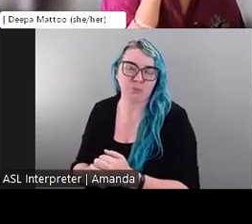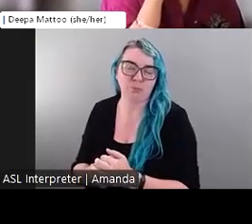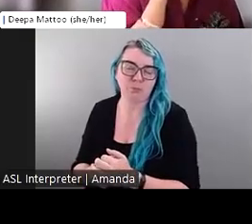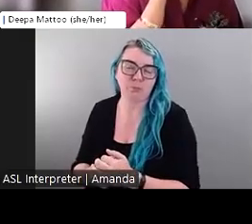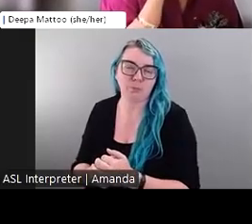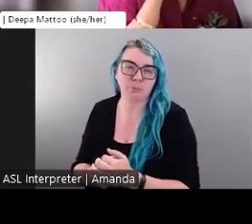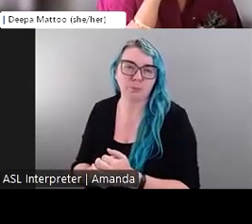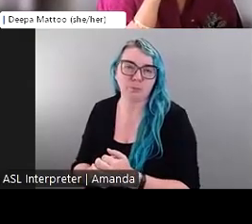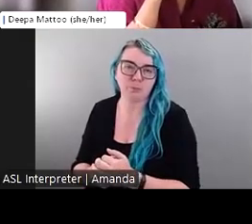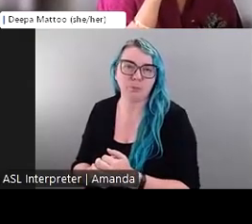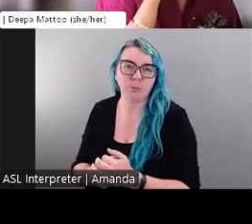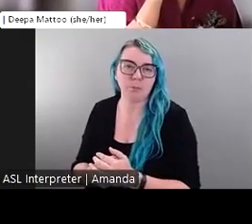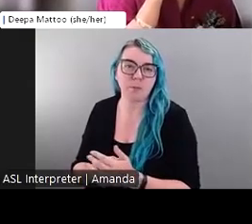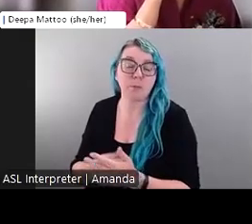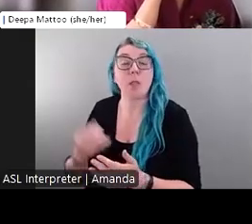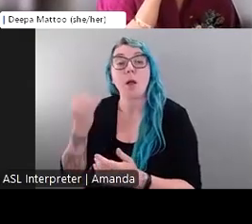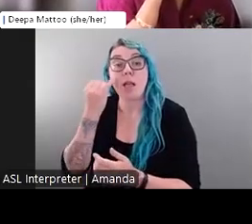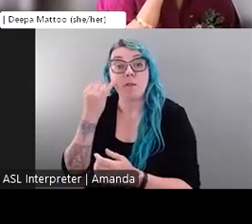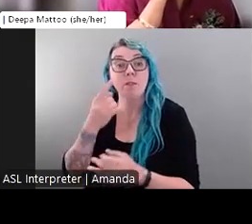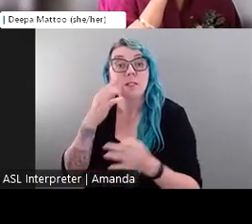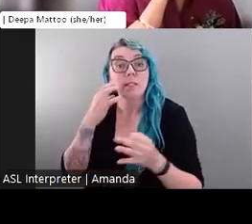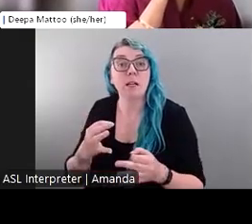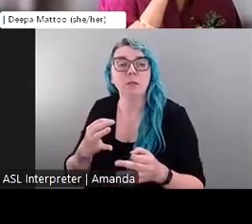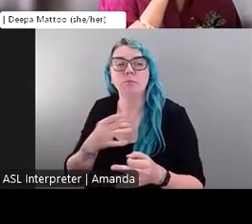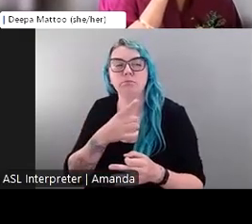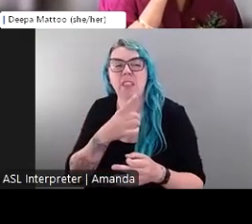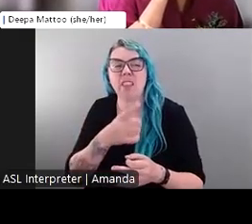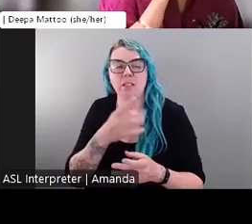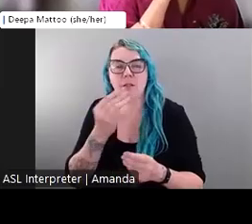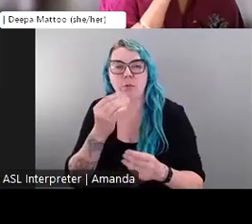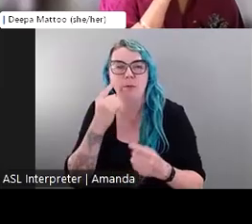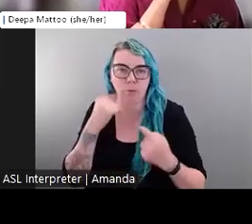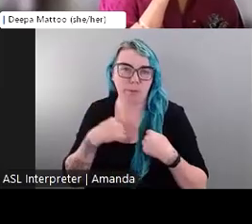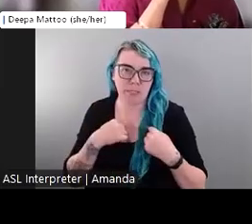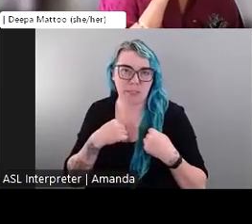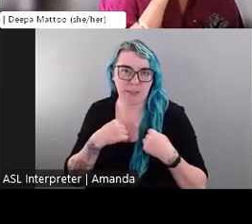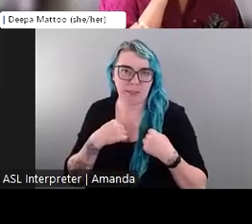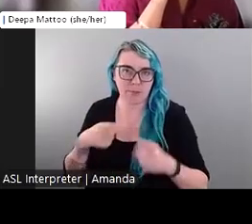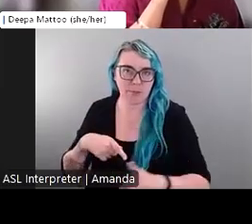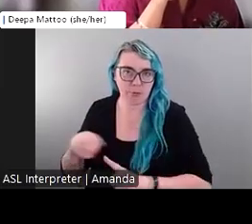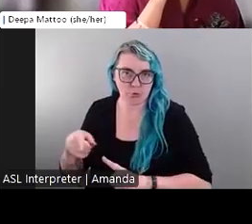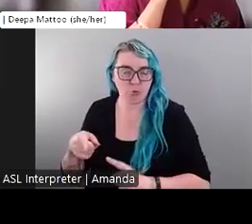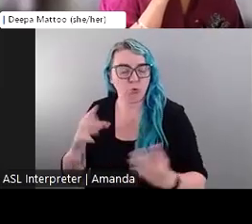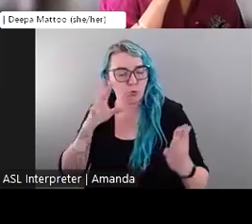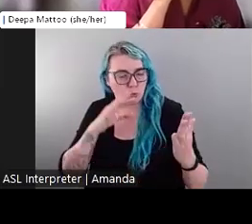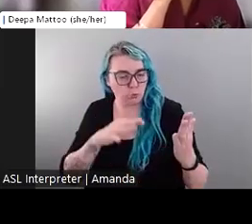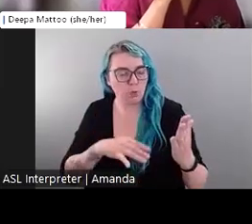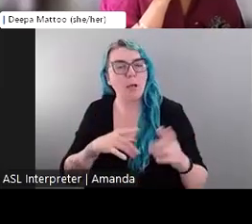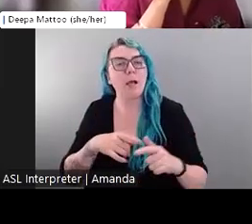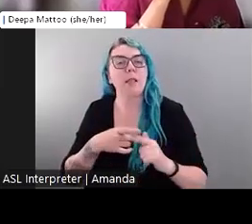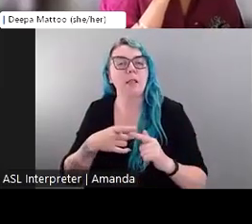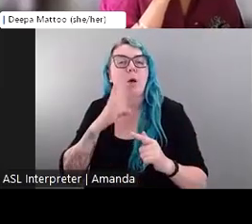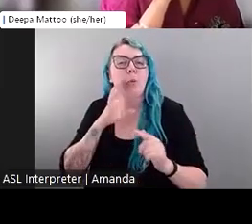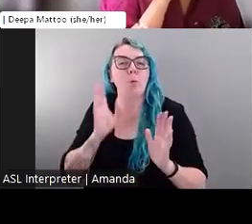just use it for your own professional judgment and then offer some material, whatever format your